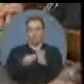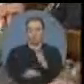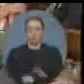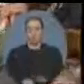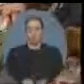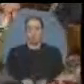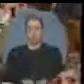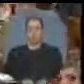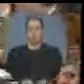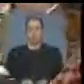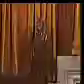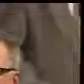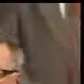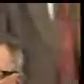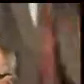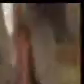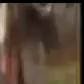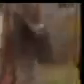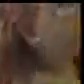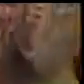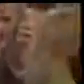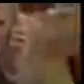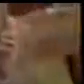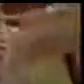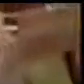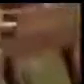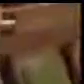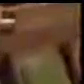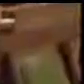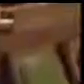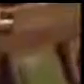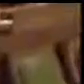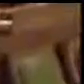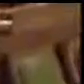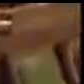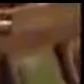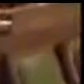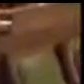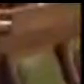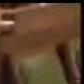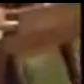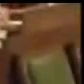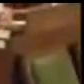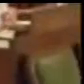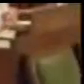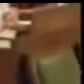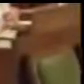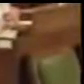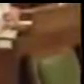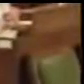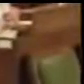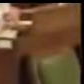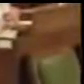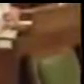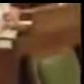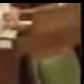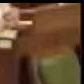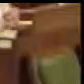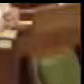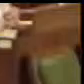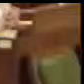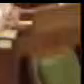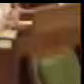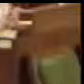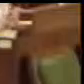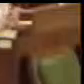that matter. Thank you. A new cabinet position, the Minister of Patronage.